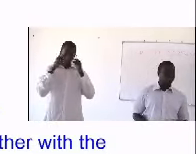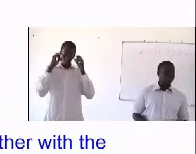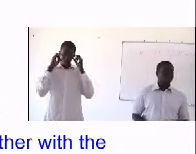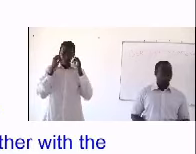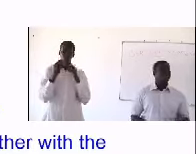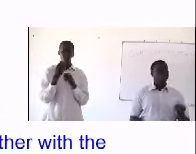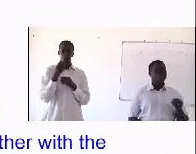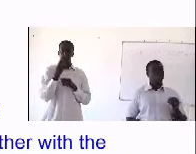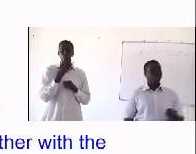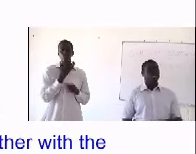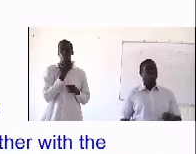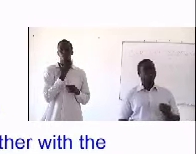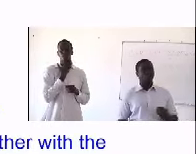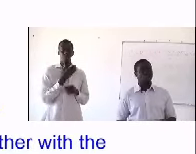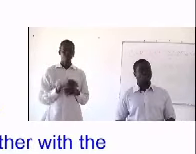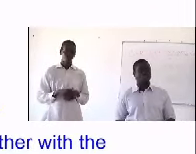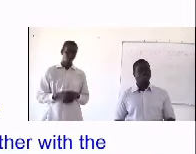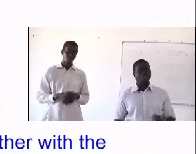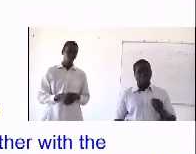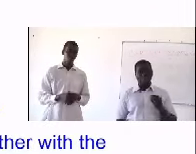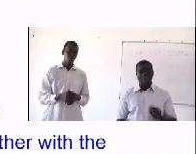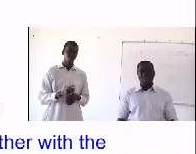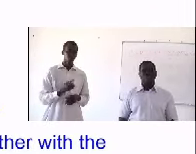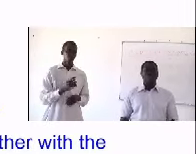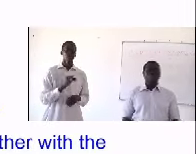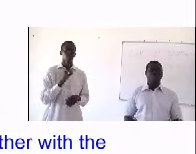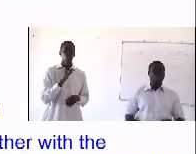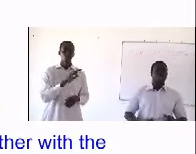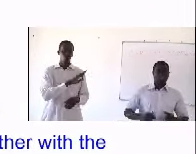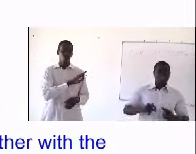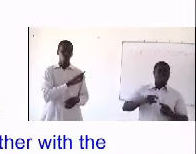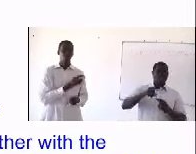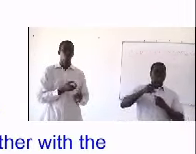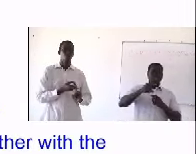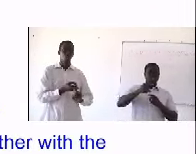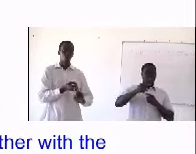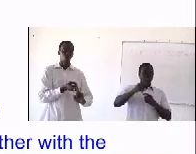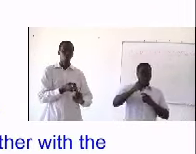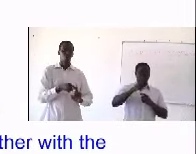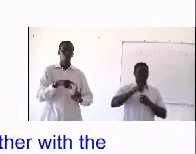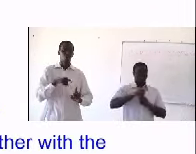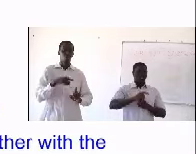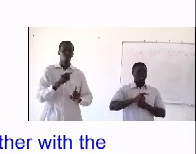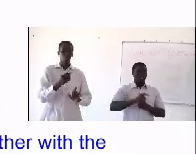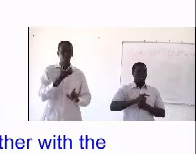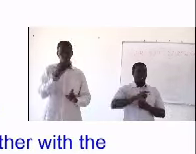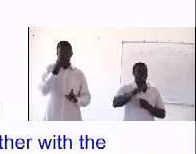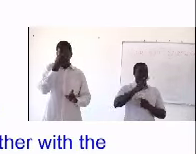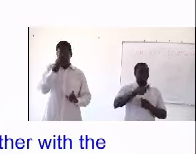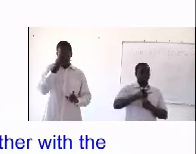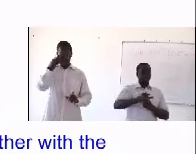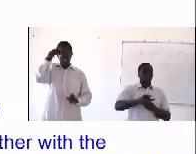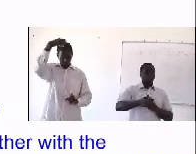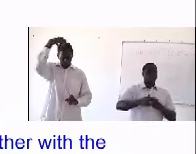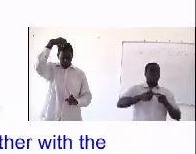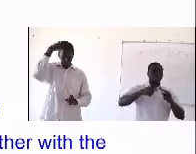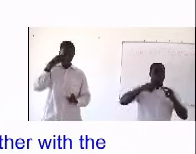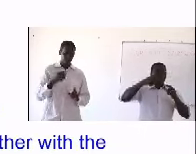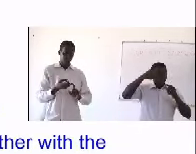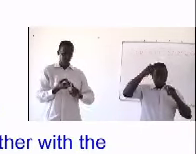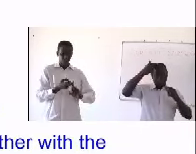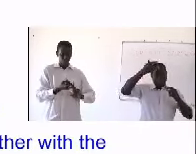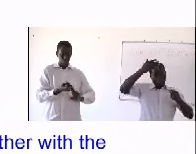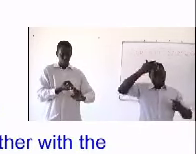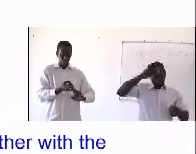put on lenses, you will be advised to put on lenses. It also connects the forebrain and the high brain. It's a